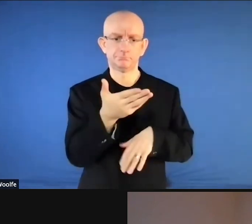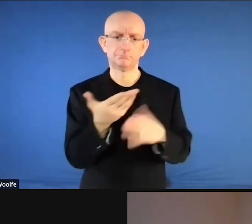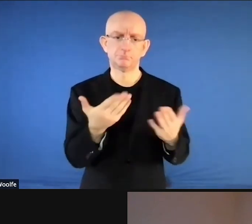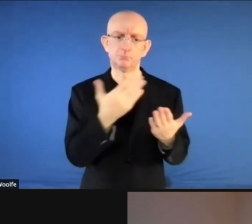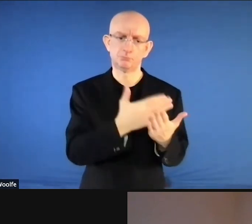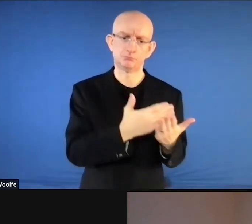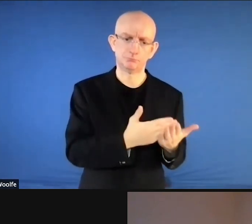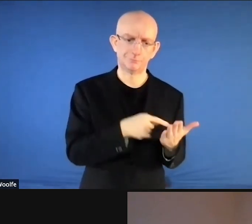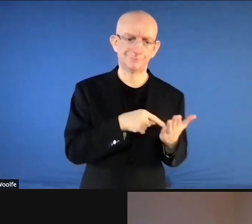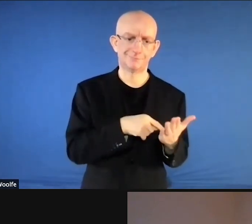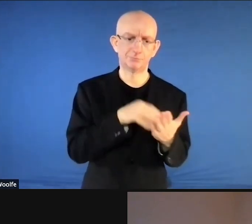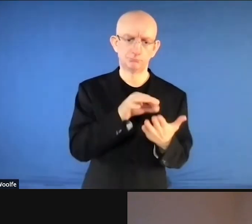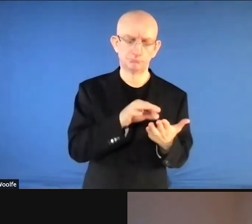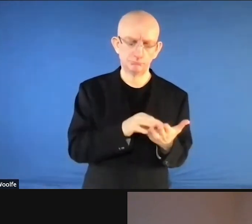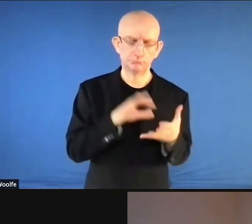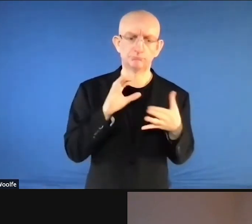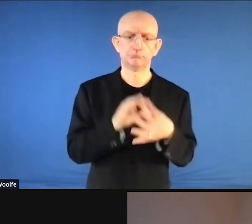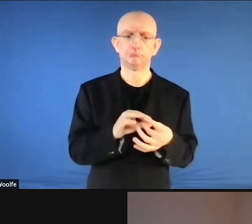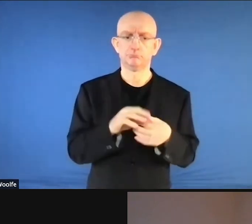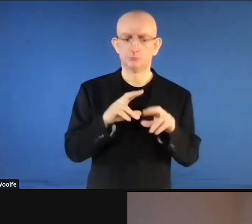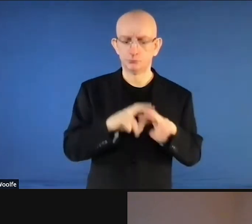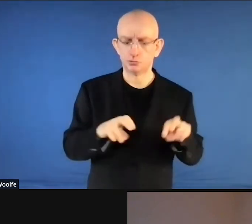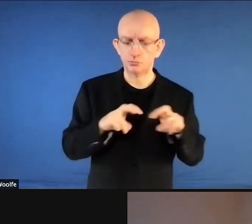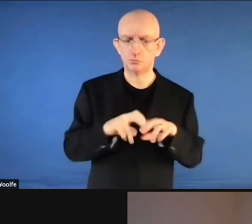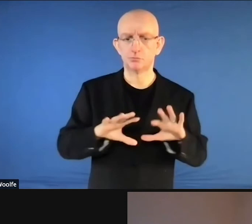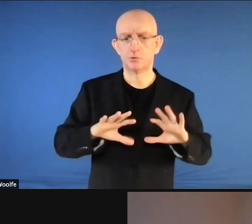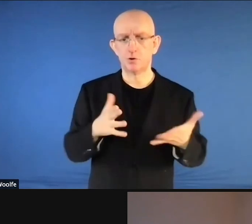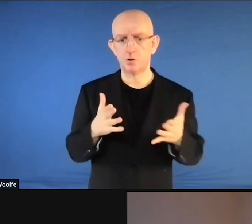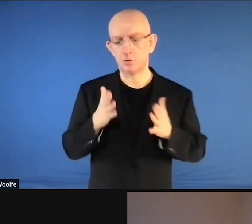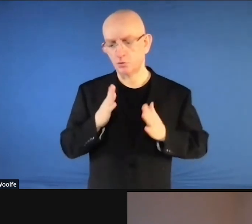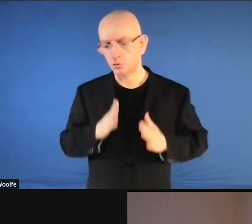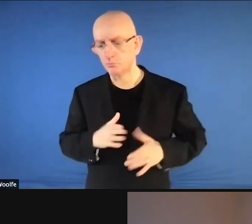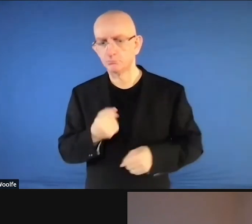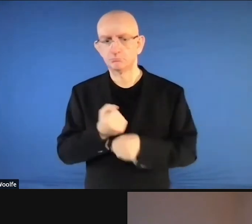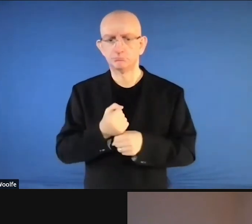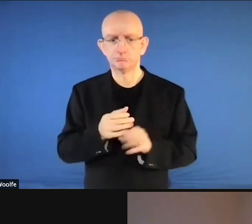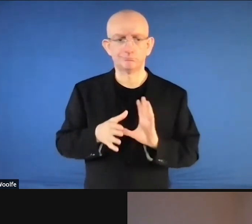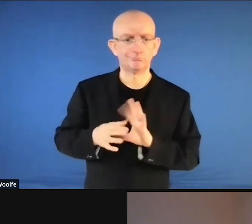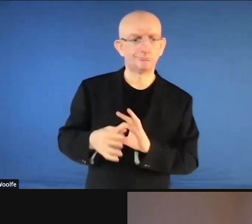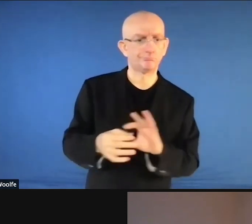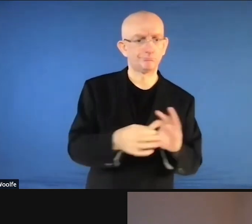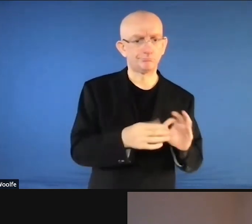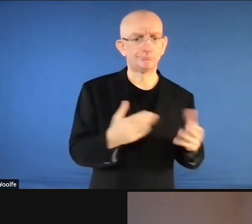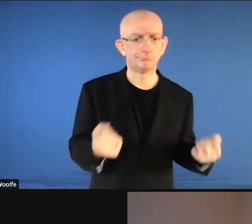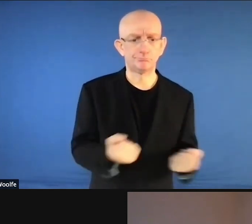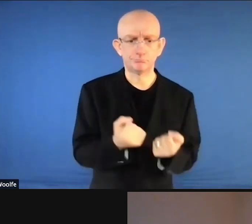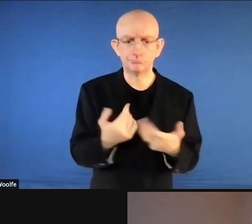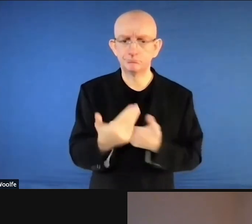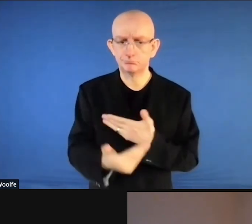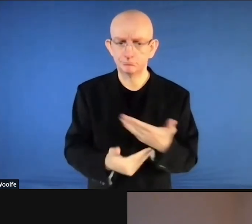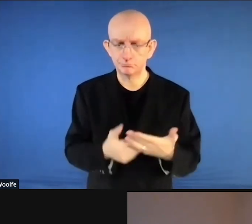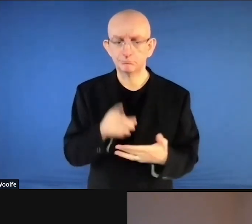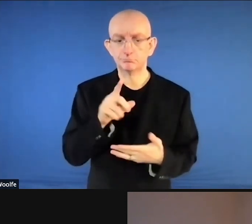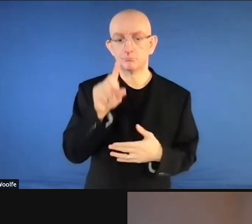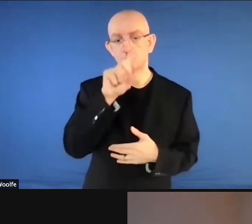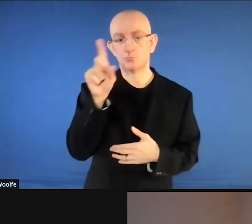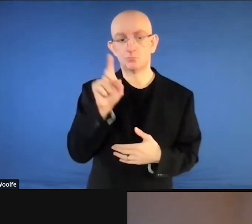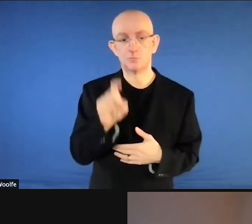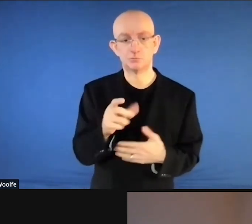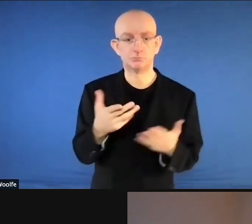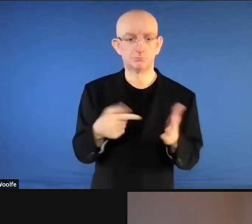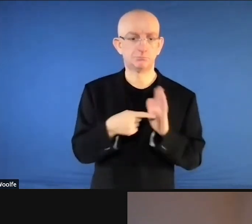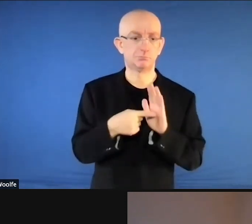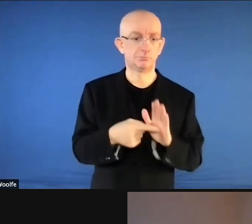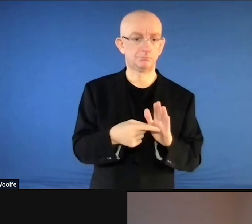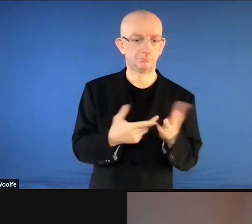humanitarian action. We have a question, for example, coming in from Seni in Burkina Faso, who asks, as a